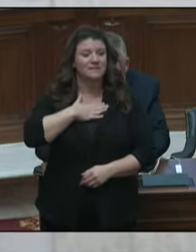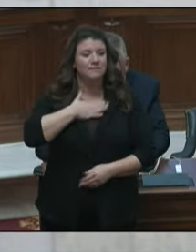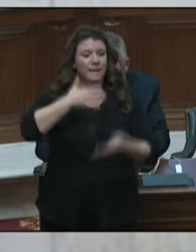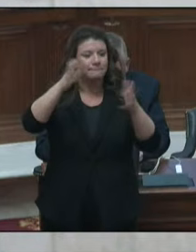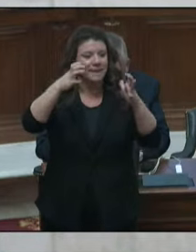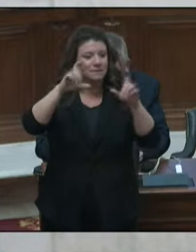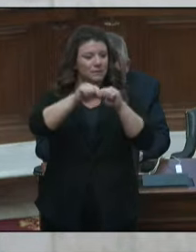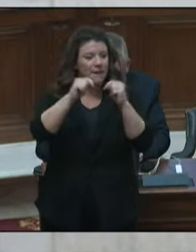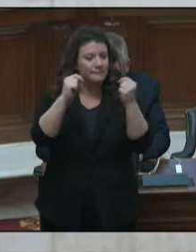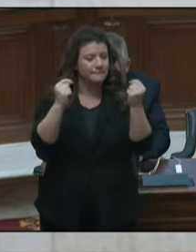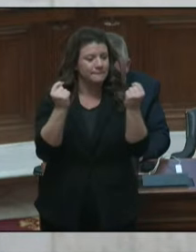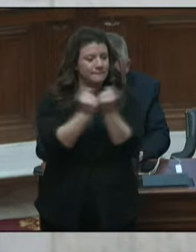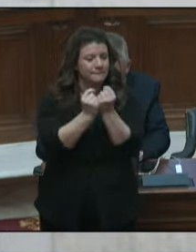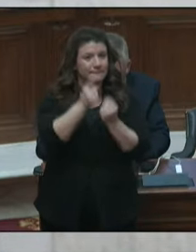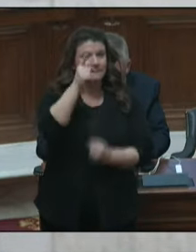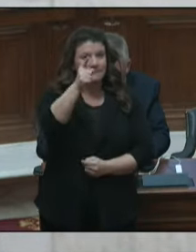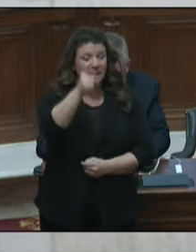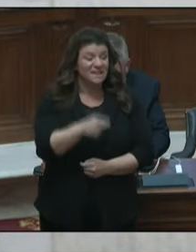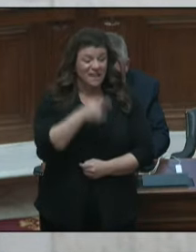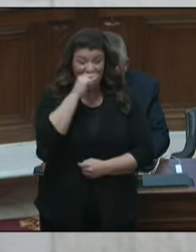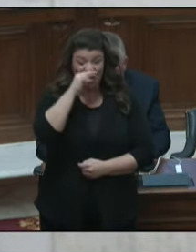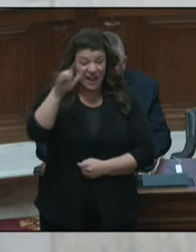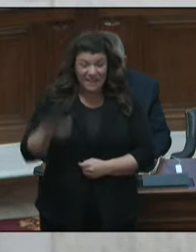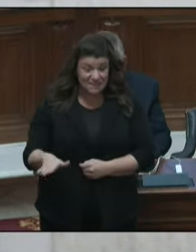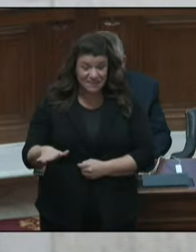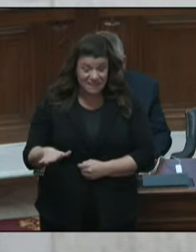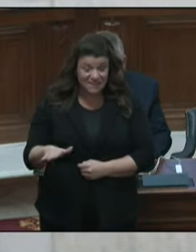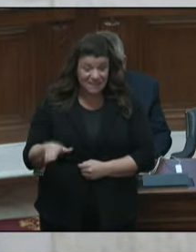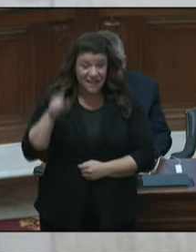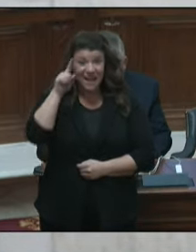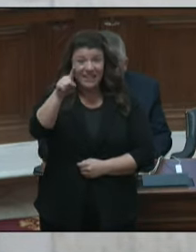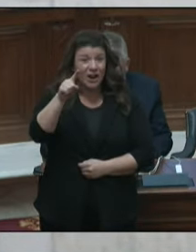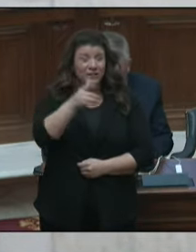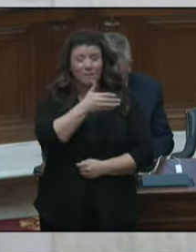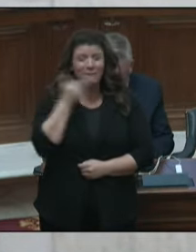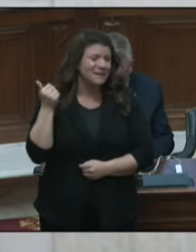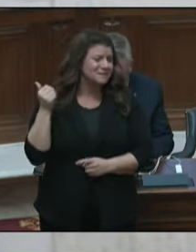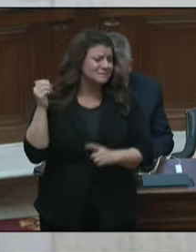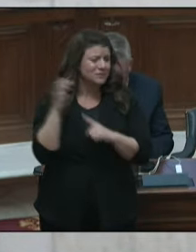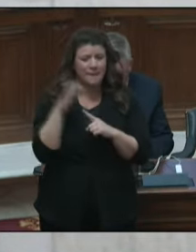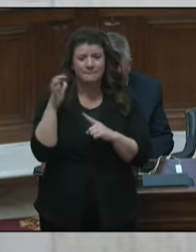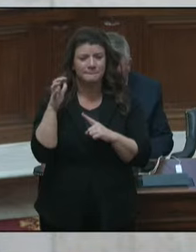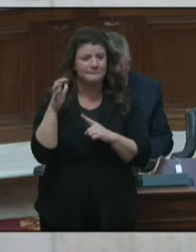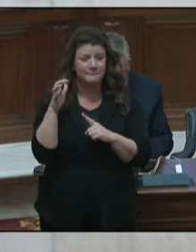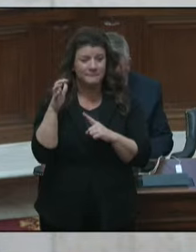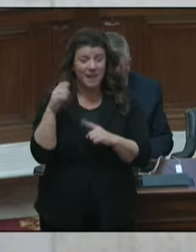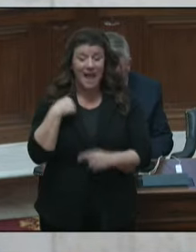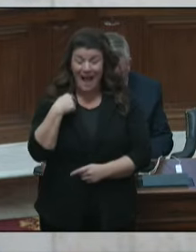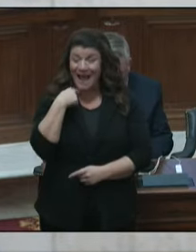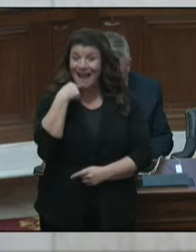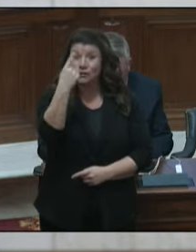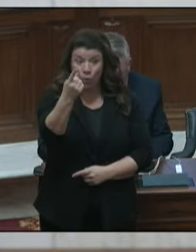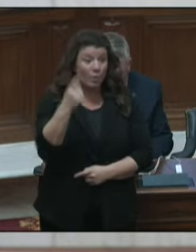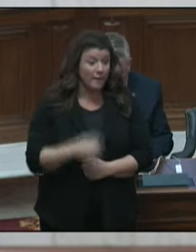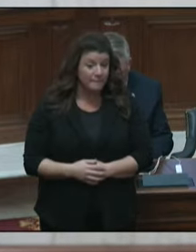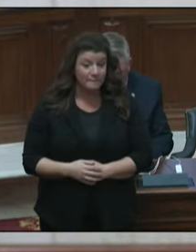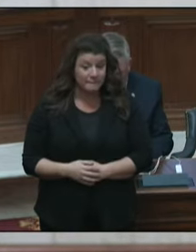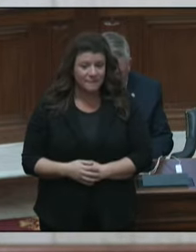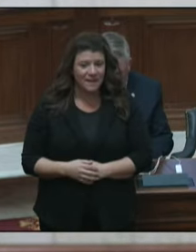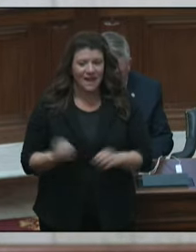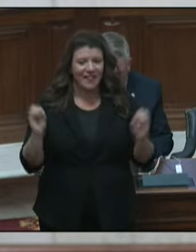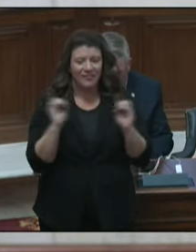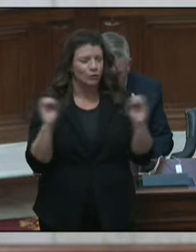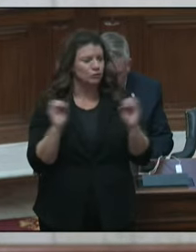basketball team. A bunch of kids that are the best of the best. I said to them, there's